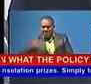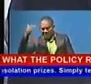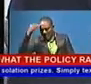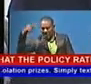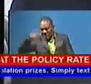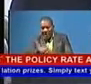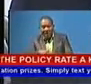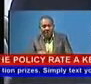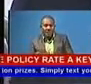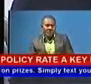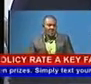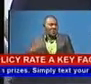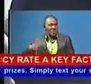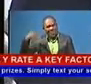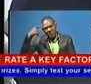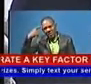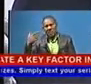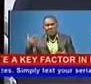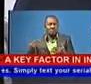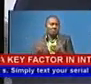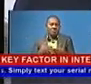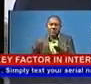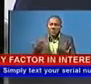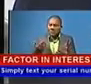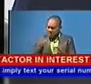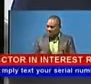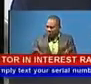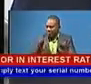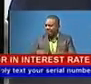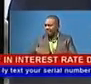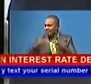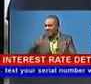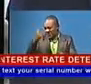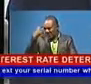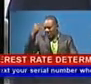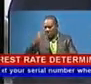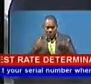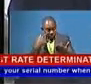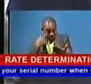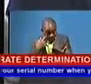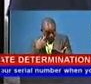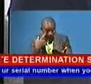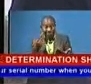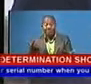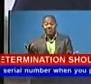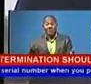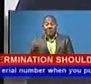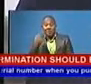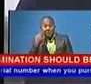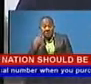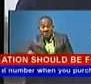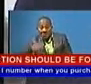contains. So we think it is a matter that should be tendered for this court to have a look at it and see whether what we are